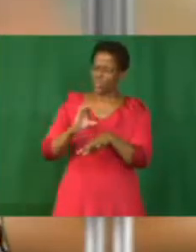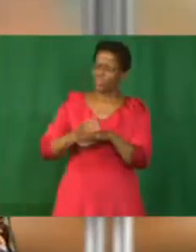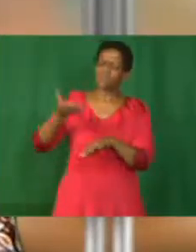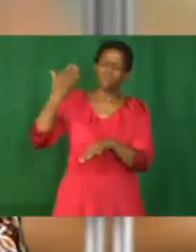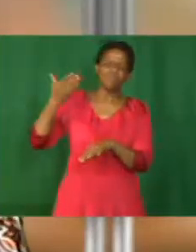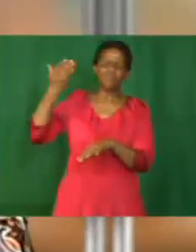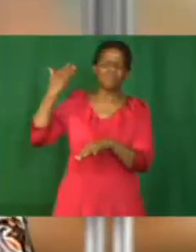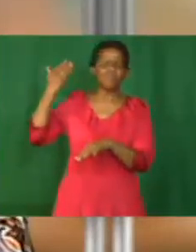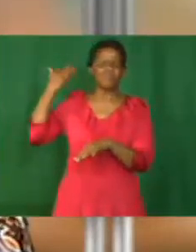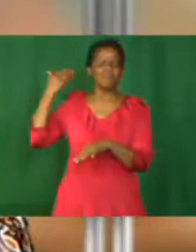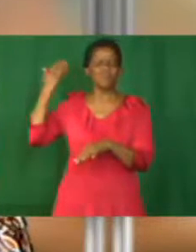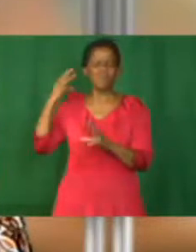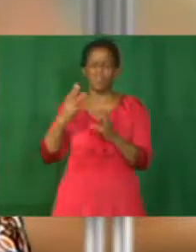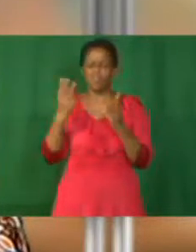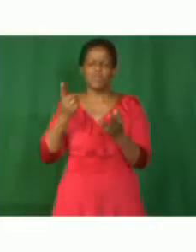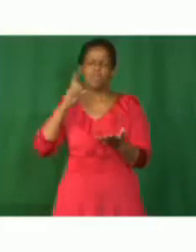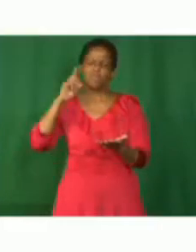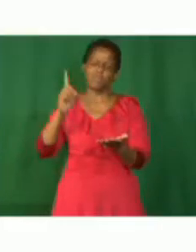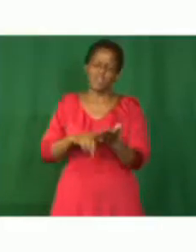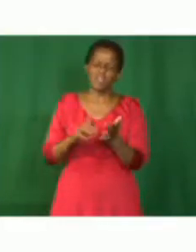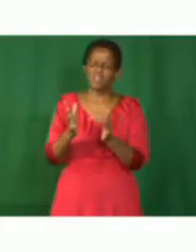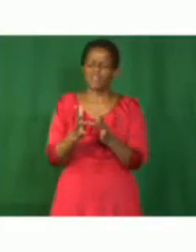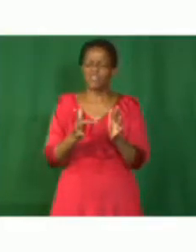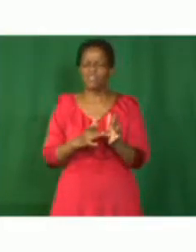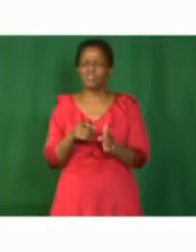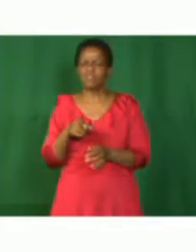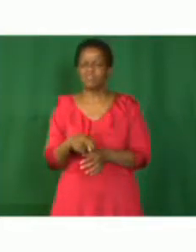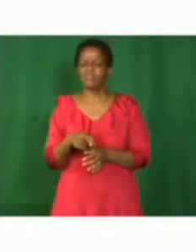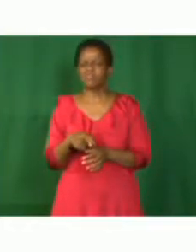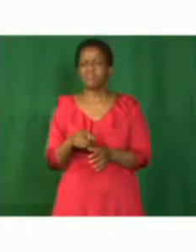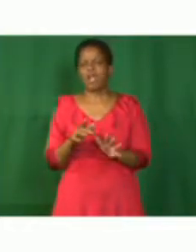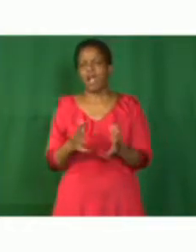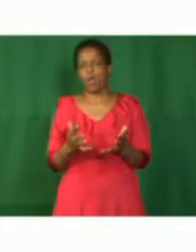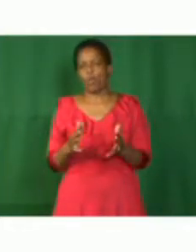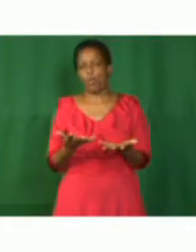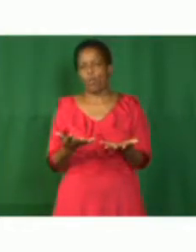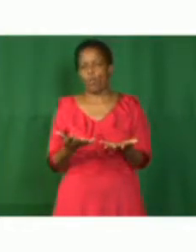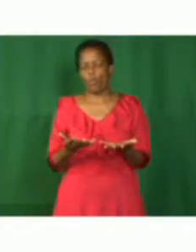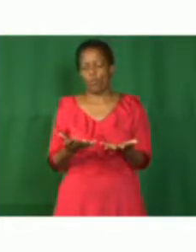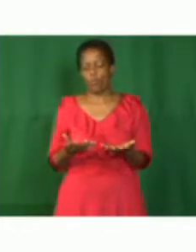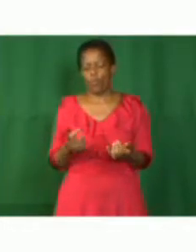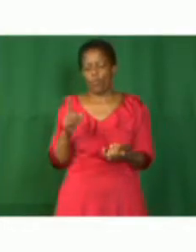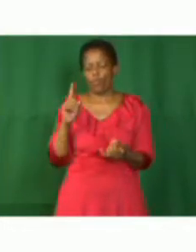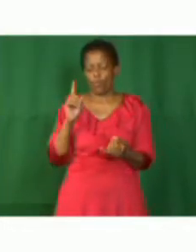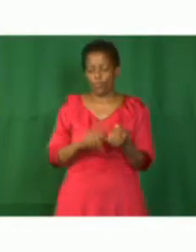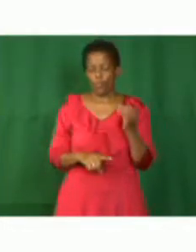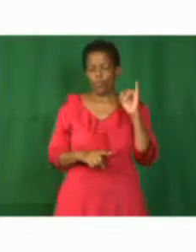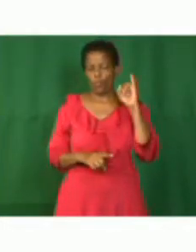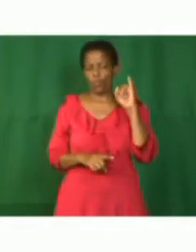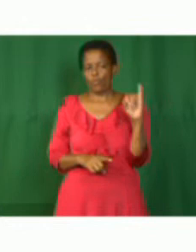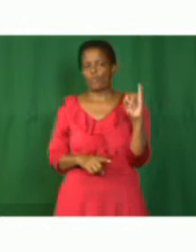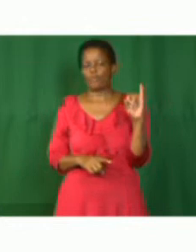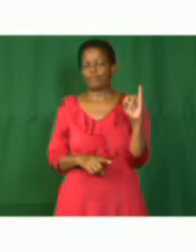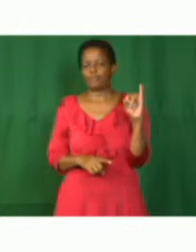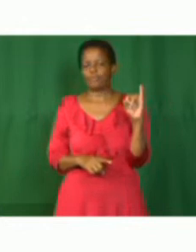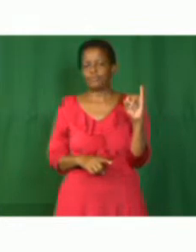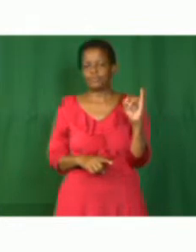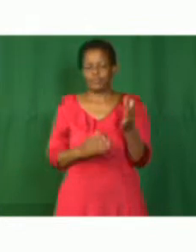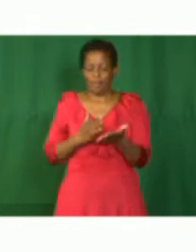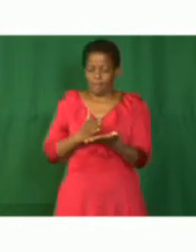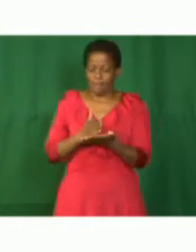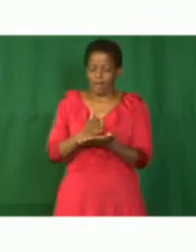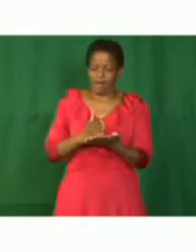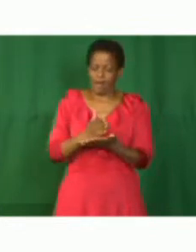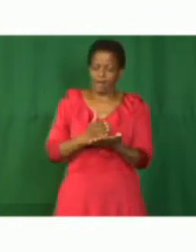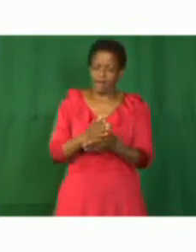four. These are all the characteristics of the early church. The first one, the breaking of